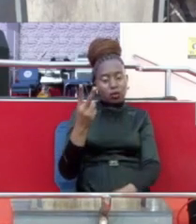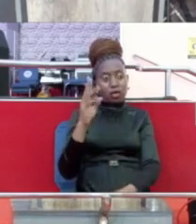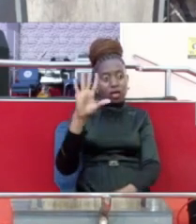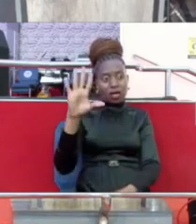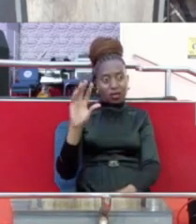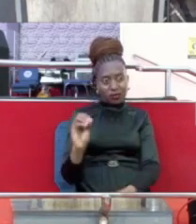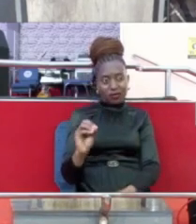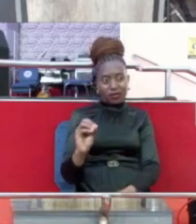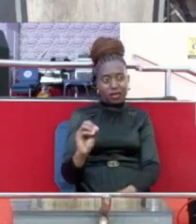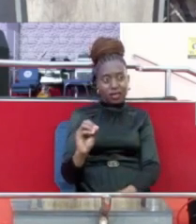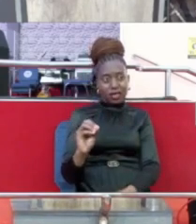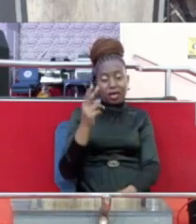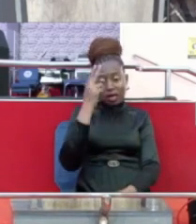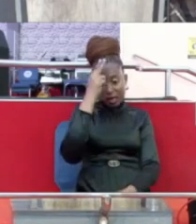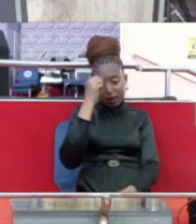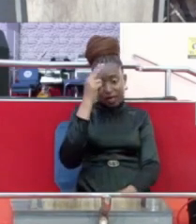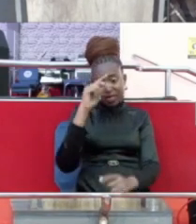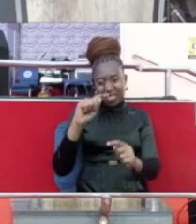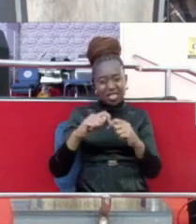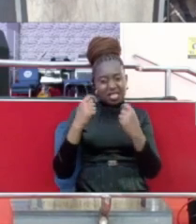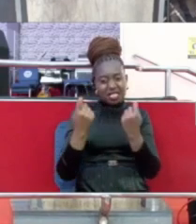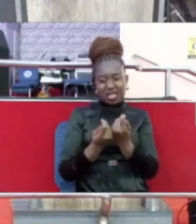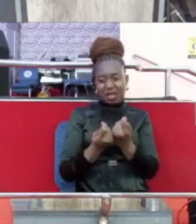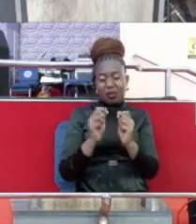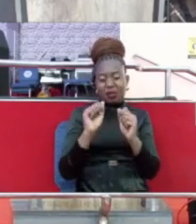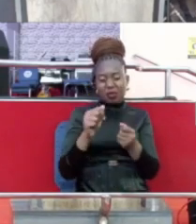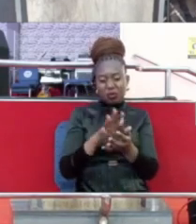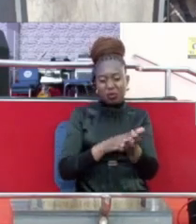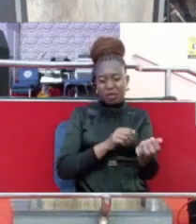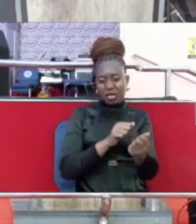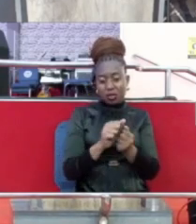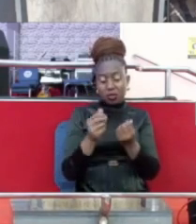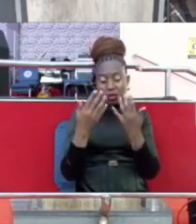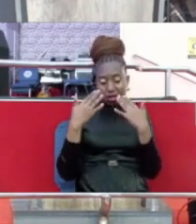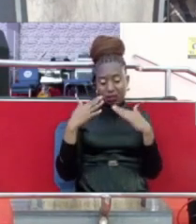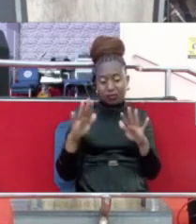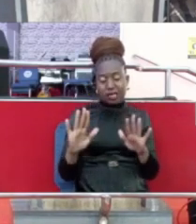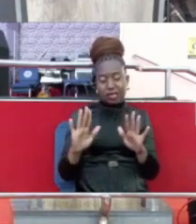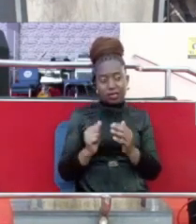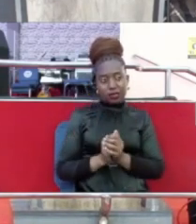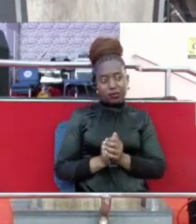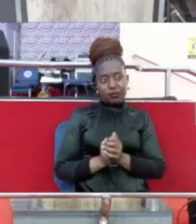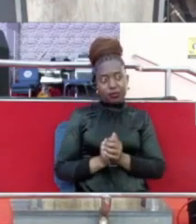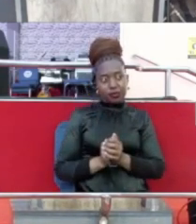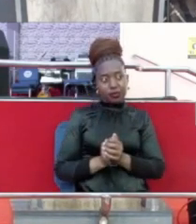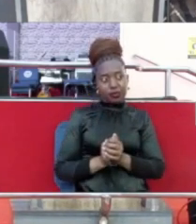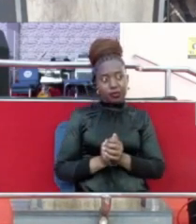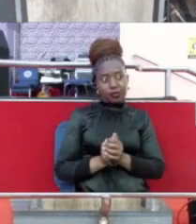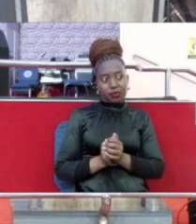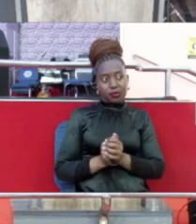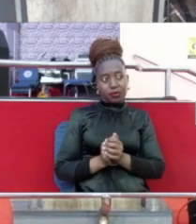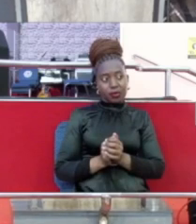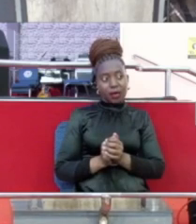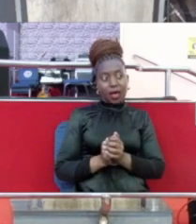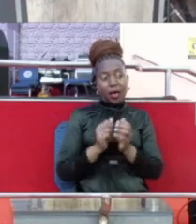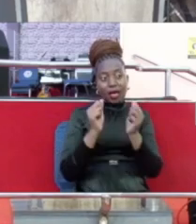tribe will not exist. Wa Maasai kama kabila watakuwa wameisha. And 12% of your budget for your national